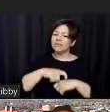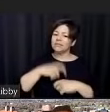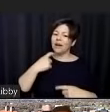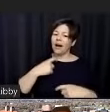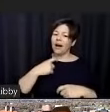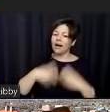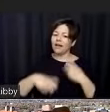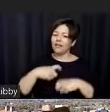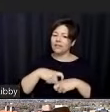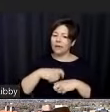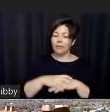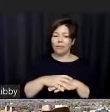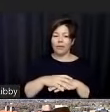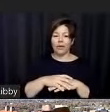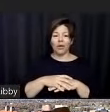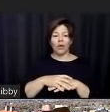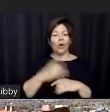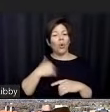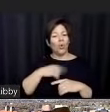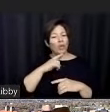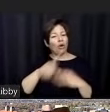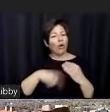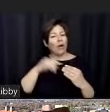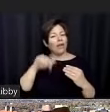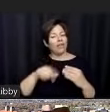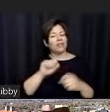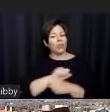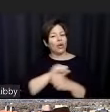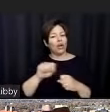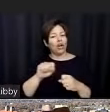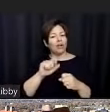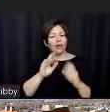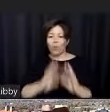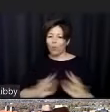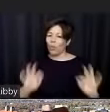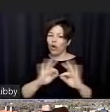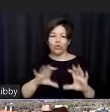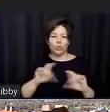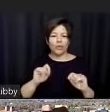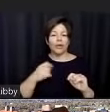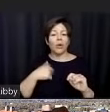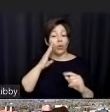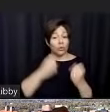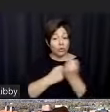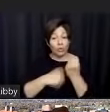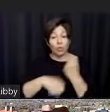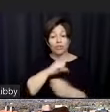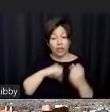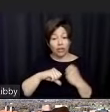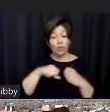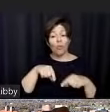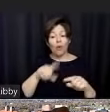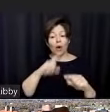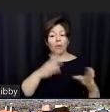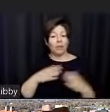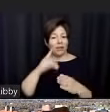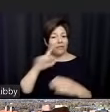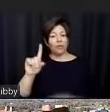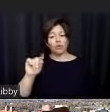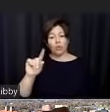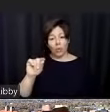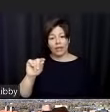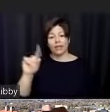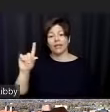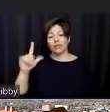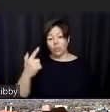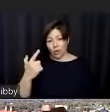are about work worth doing, and I hope and know that we will support each other as we plan for this 2020-21